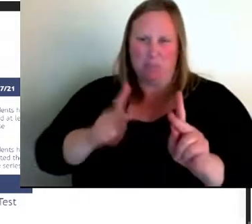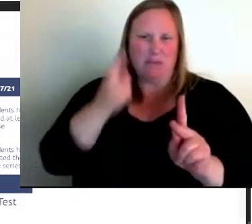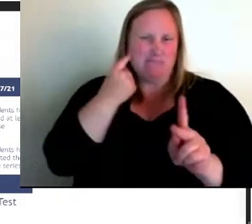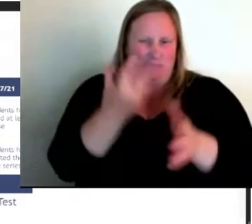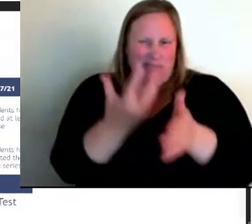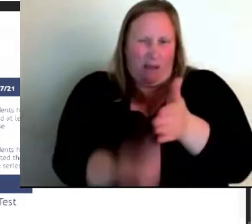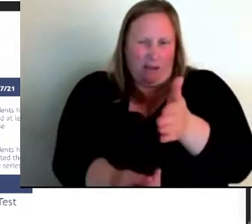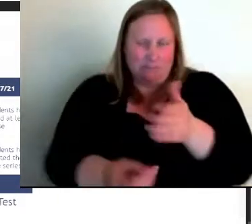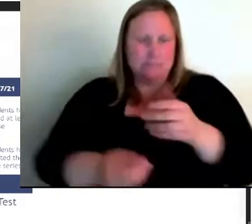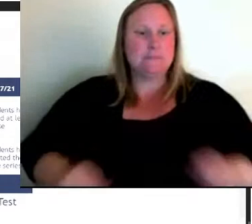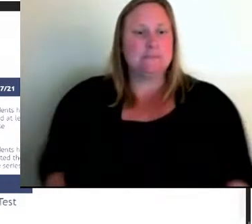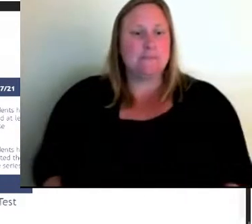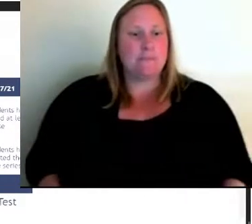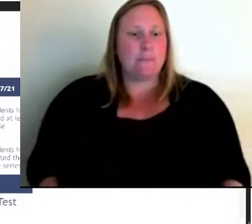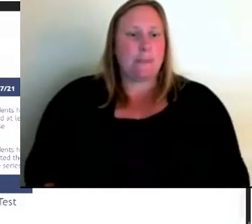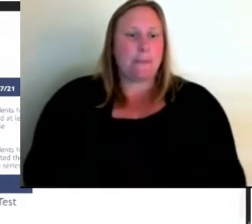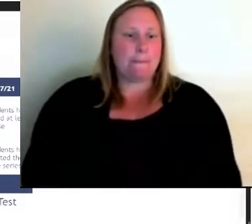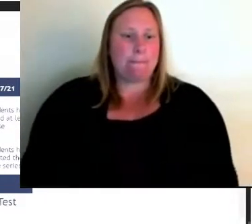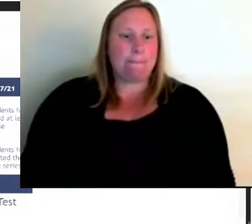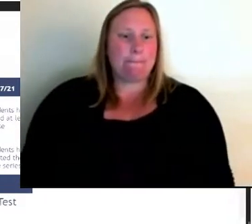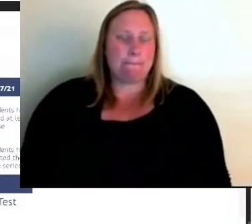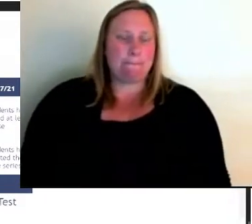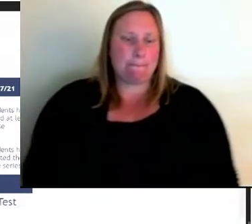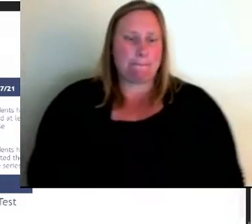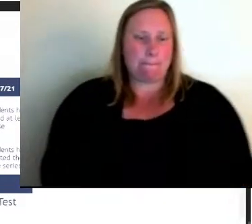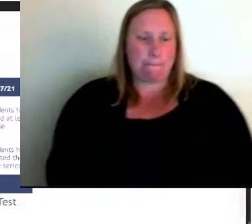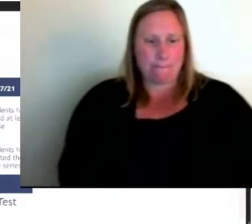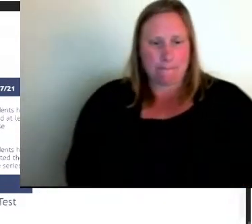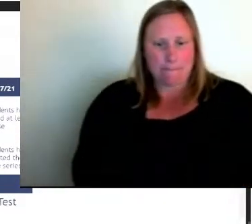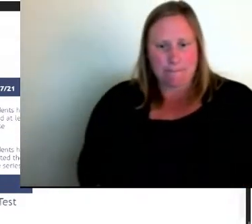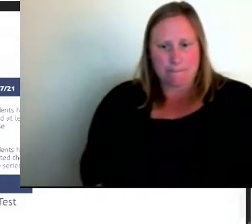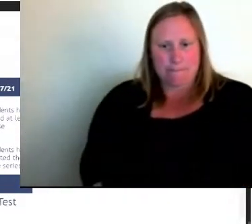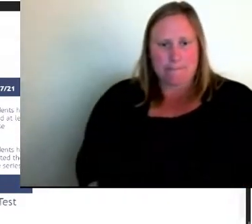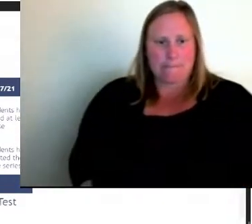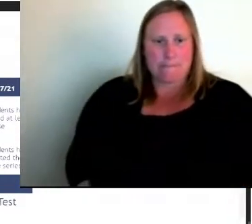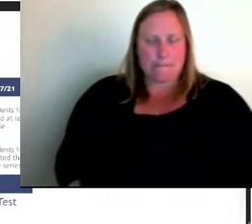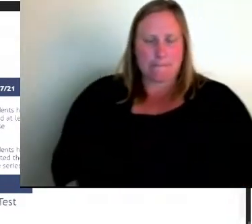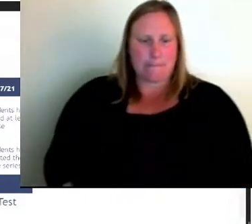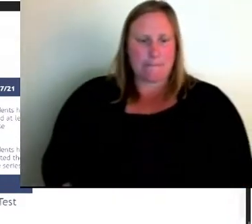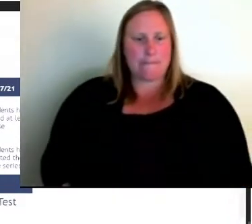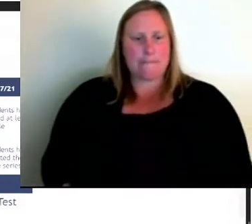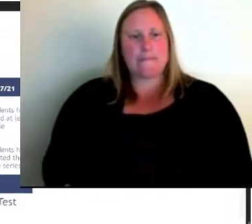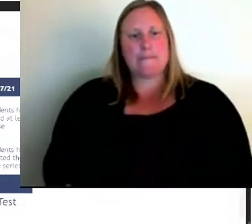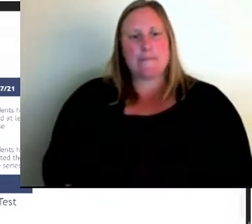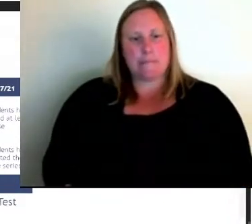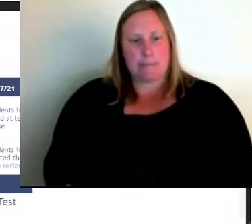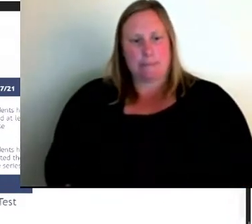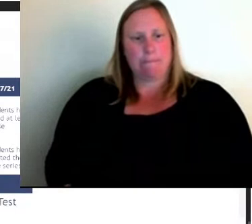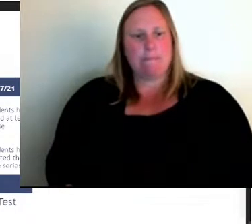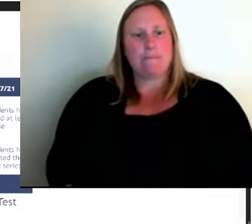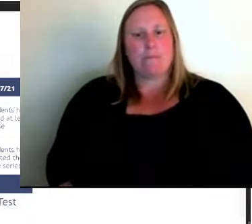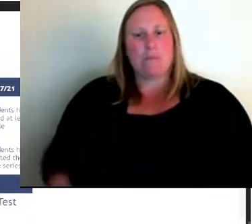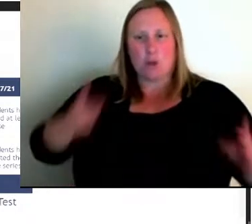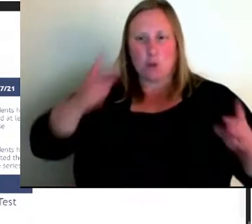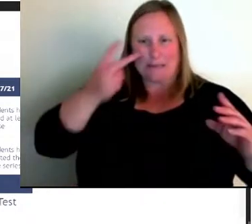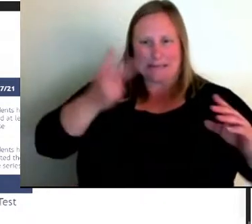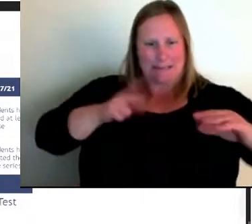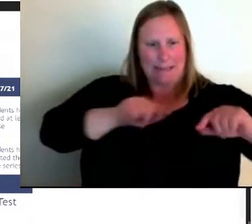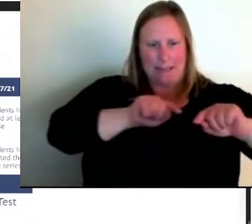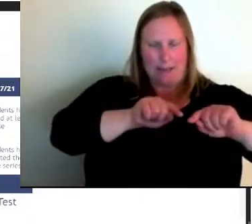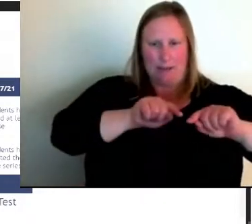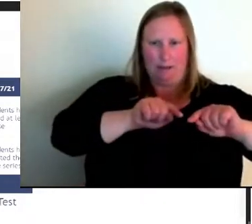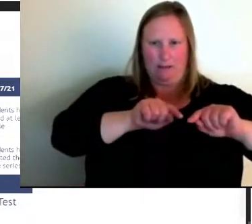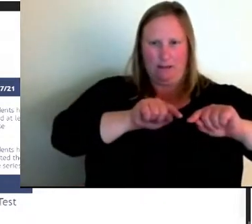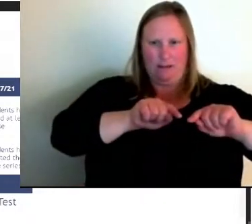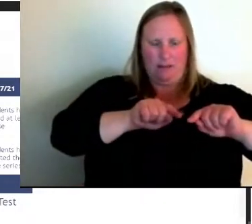pandemic. And if you will go to the chart below first, I want to point out that you can hover over this chart